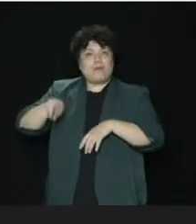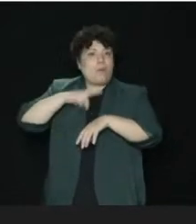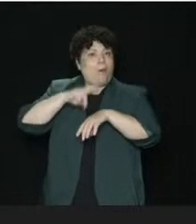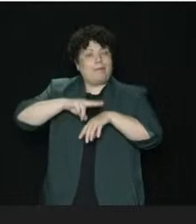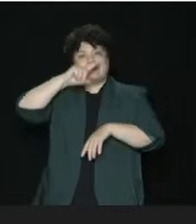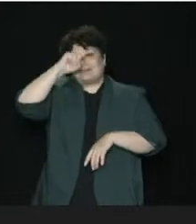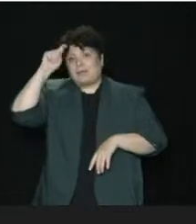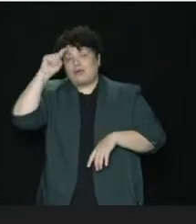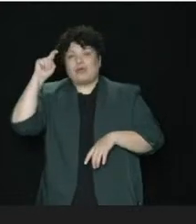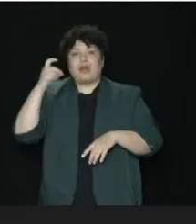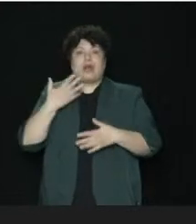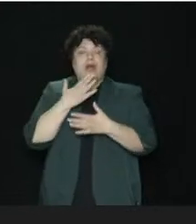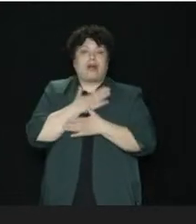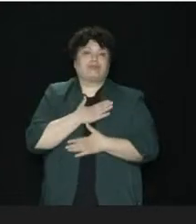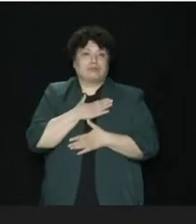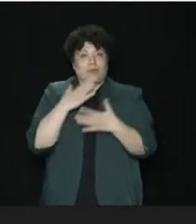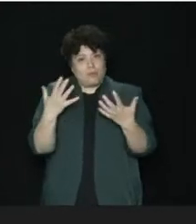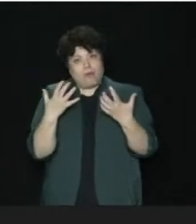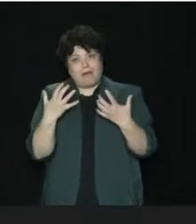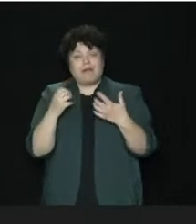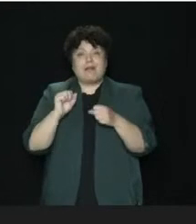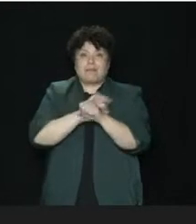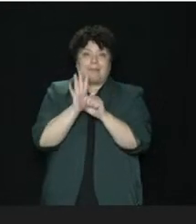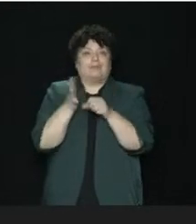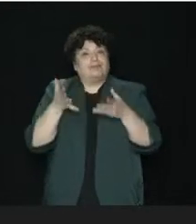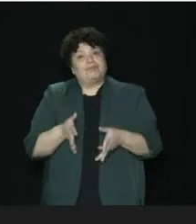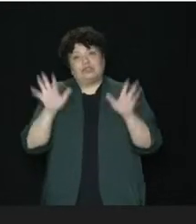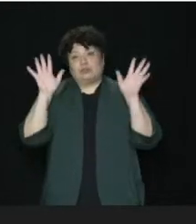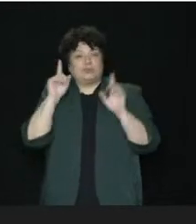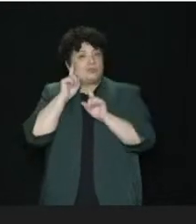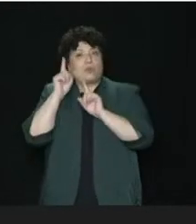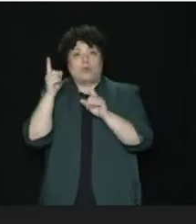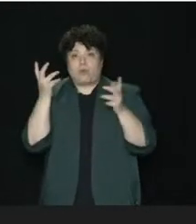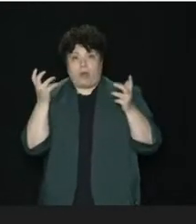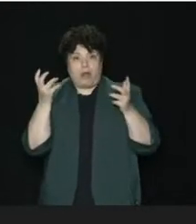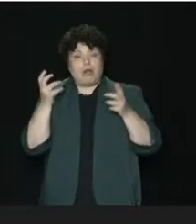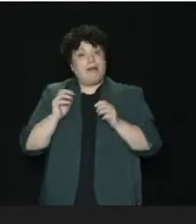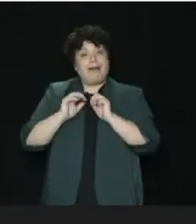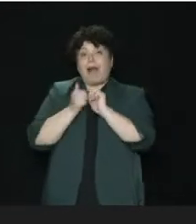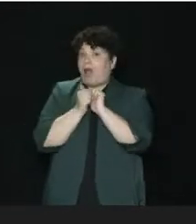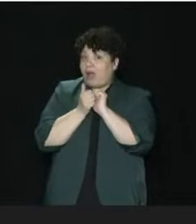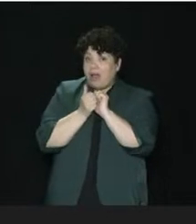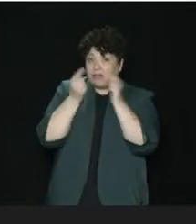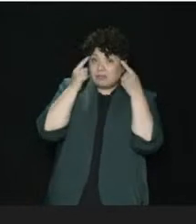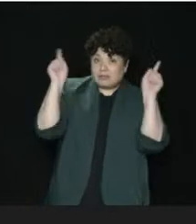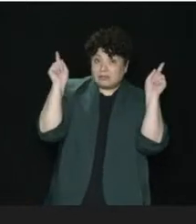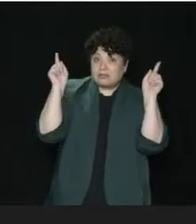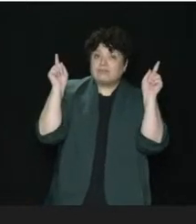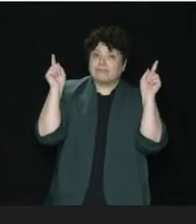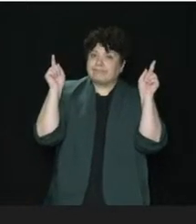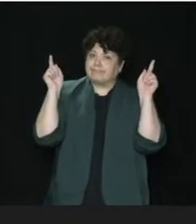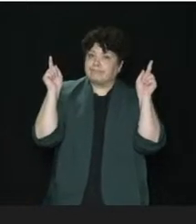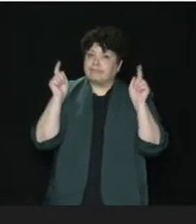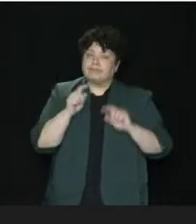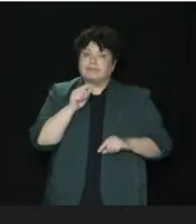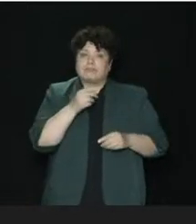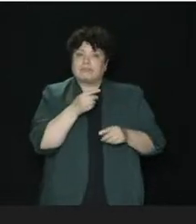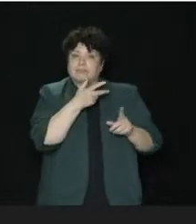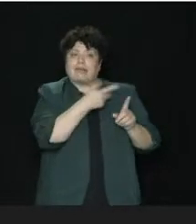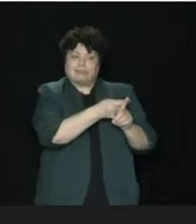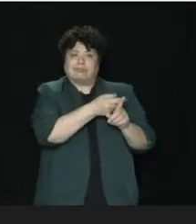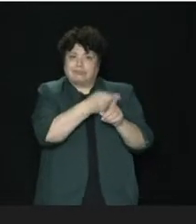and for all. Everyone wants that. And we know the way to do that is to get as many